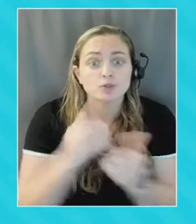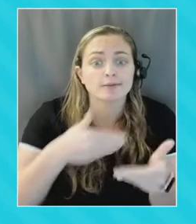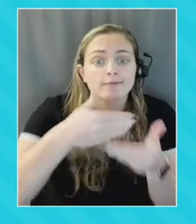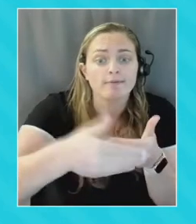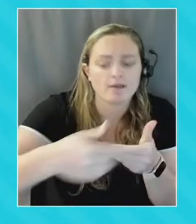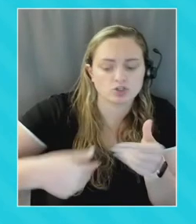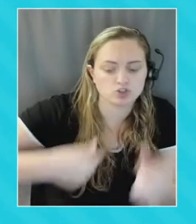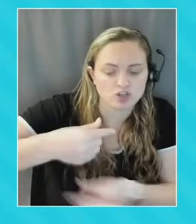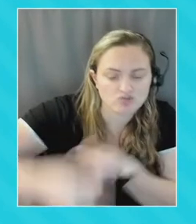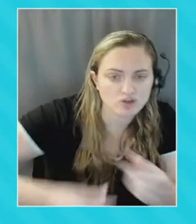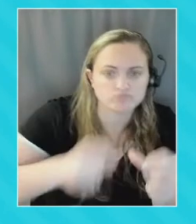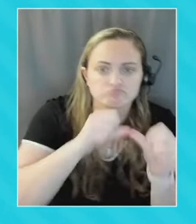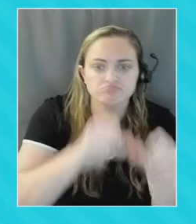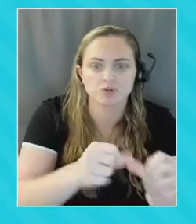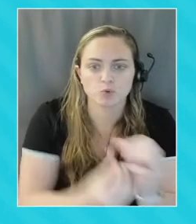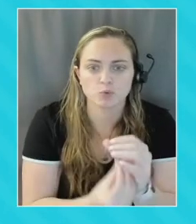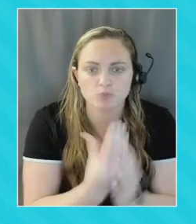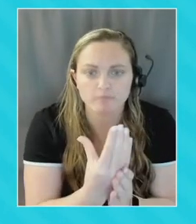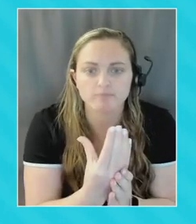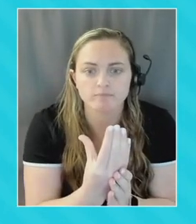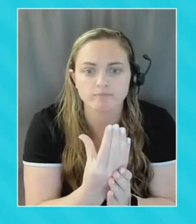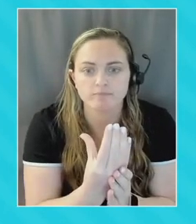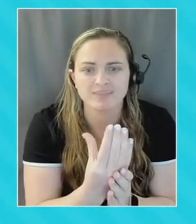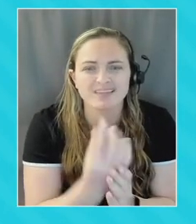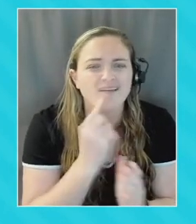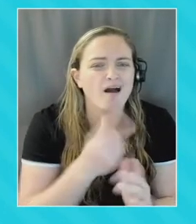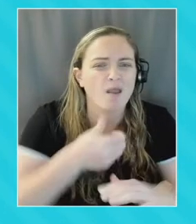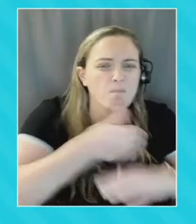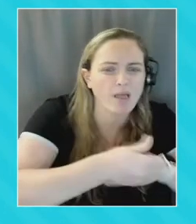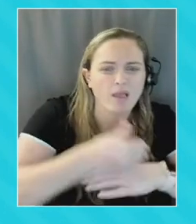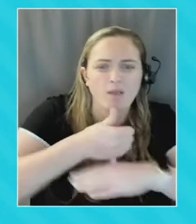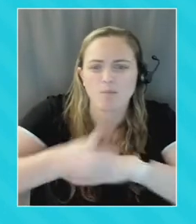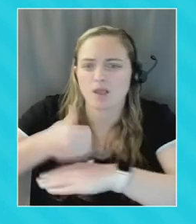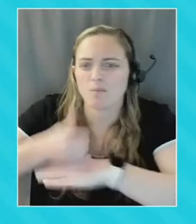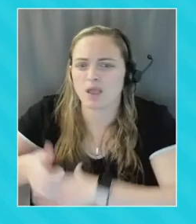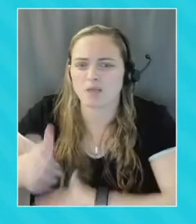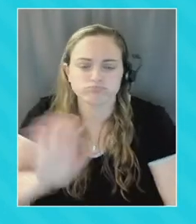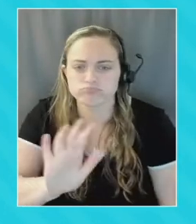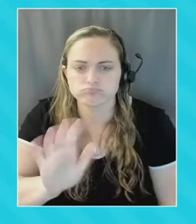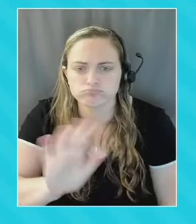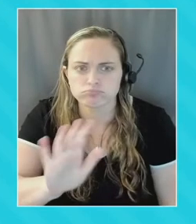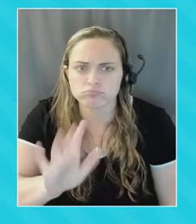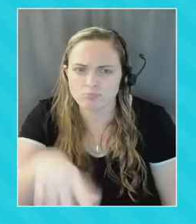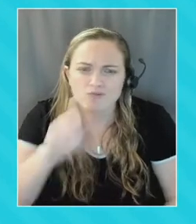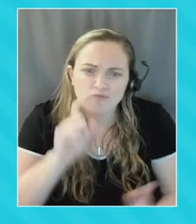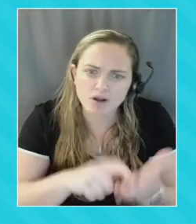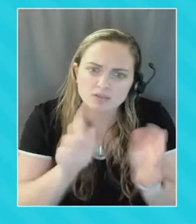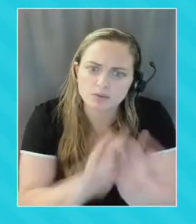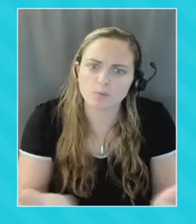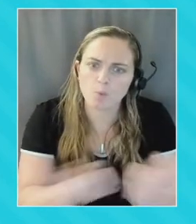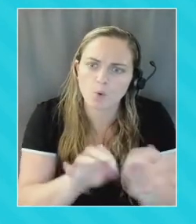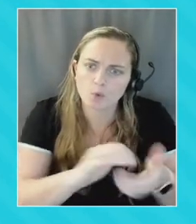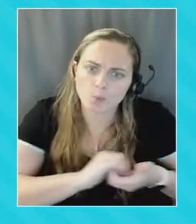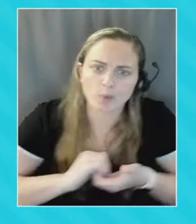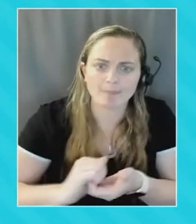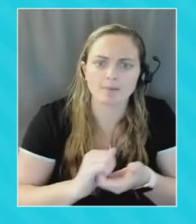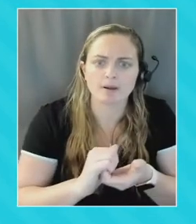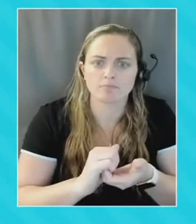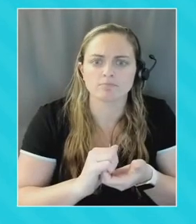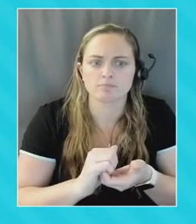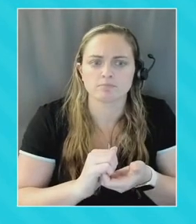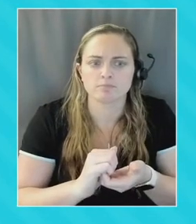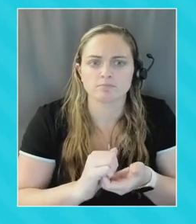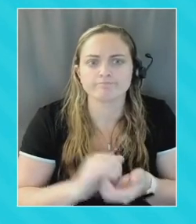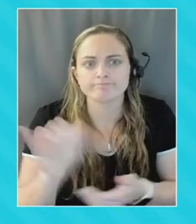chance to thrive. We must not point fingers, but recognize the importance of collaborative, multidisciplinary campaigns such